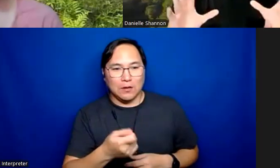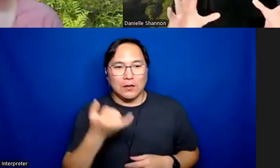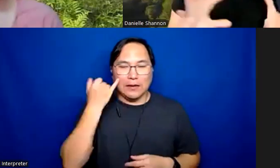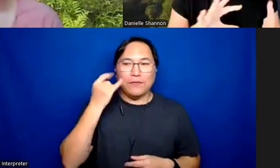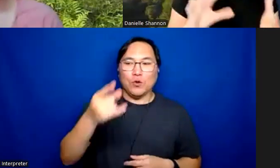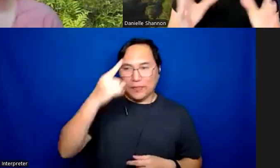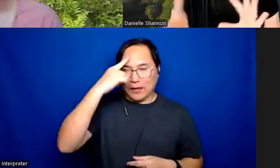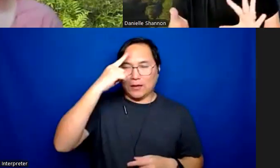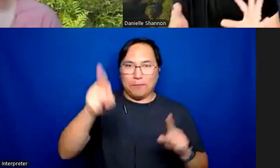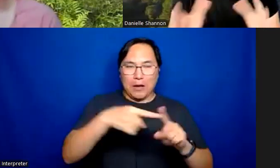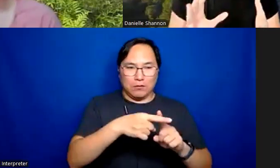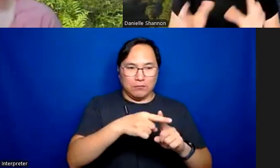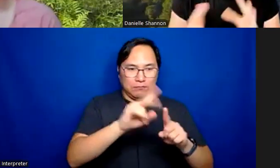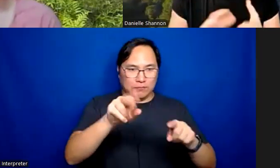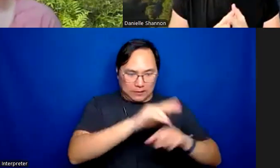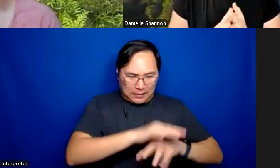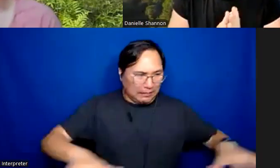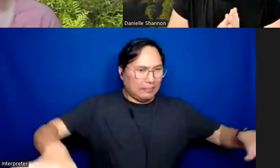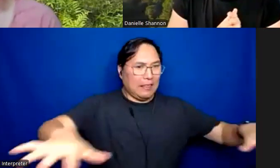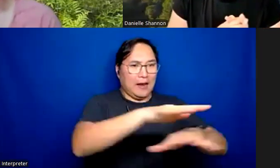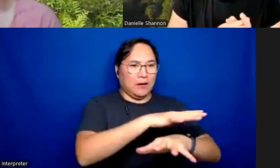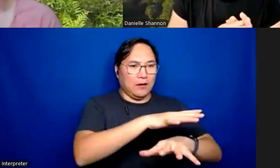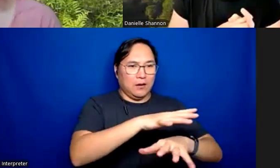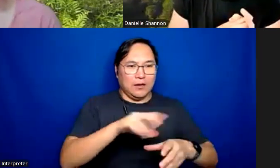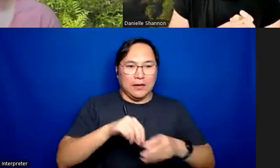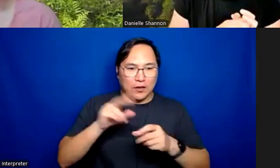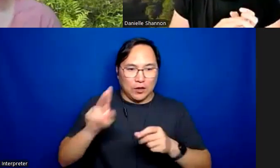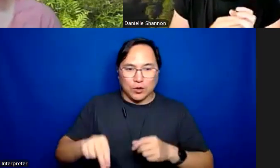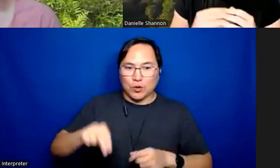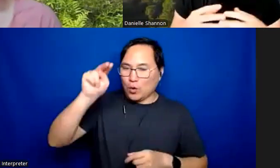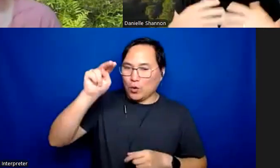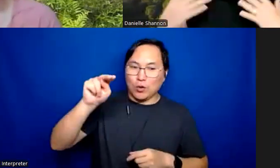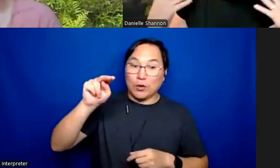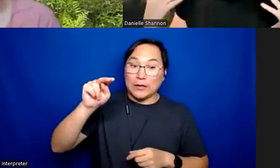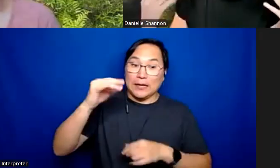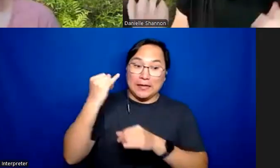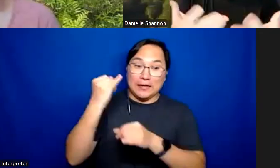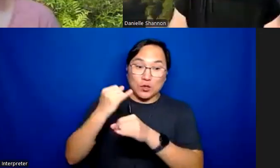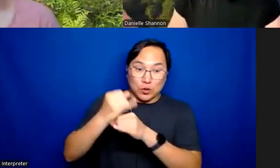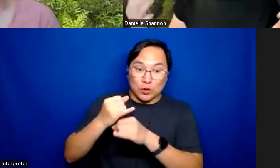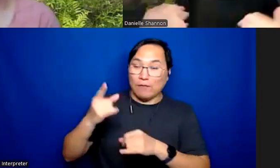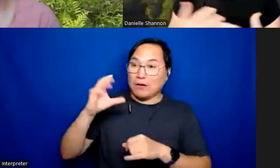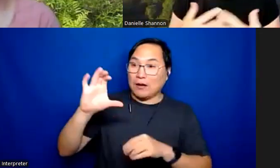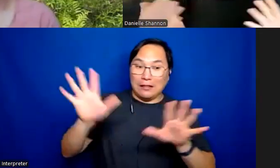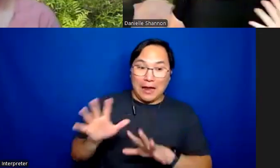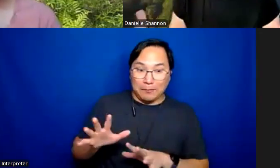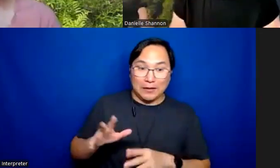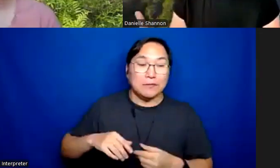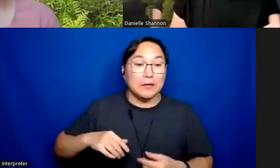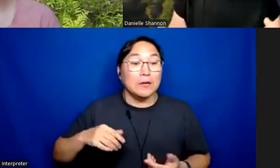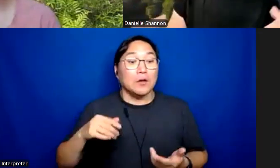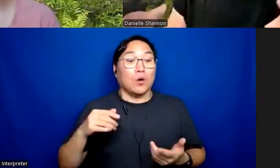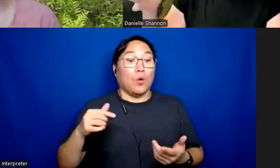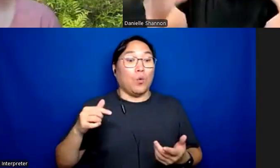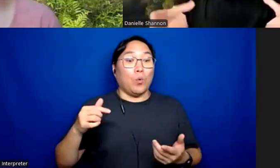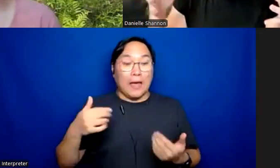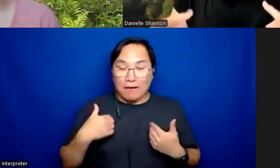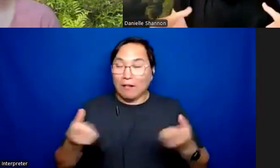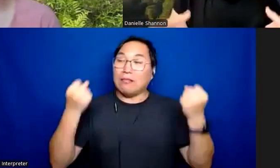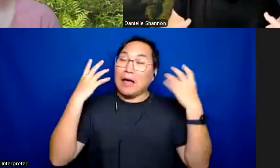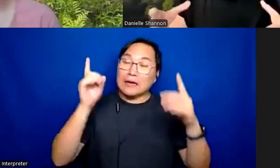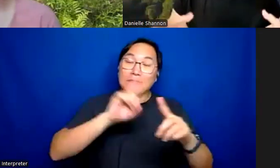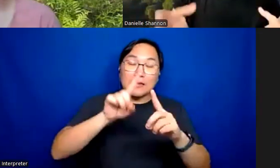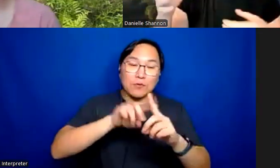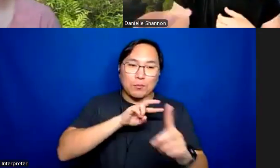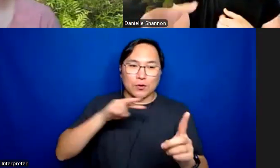lands, you know, it's from our perspective at the Northern Institute of Applied Climate Science, we're there to recognize that there's a lot of different perspectives on the land. So in one